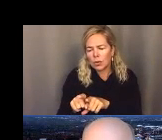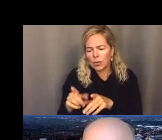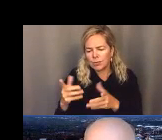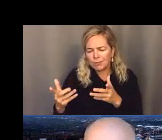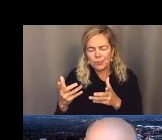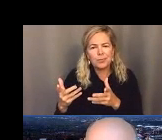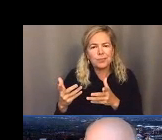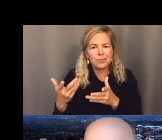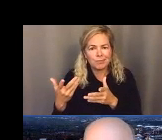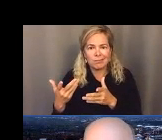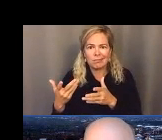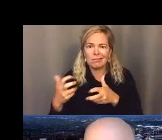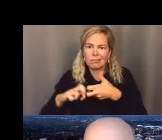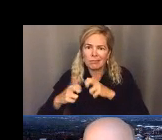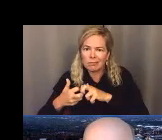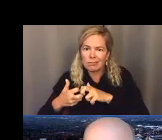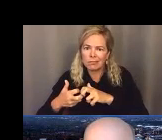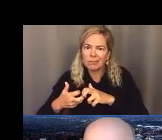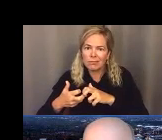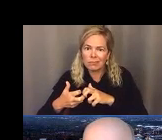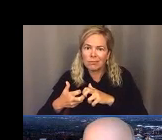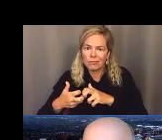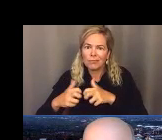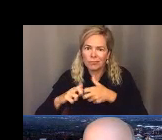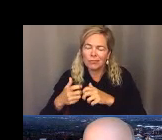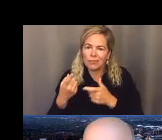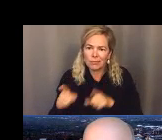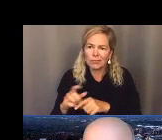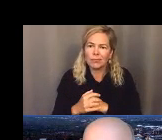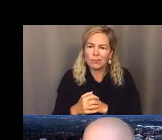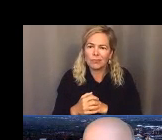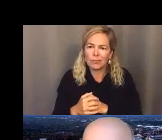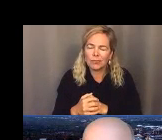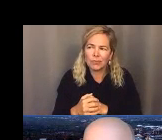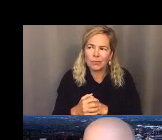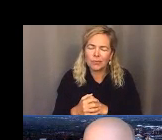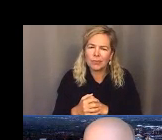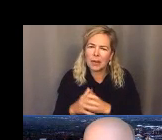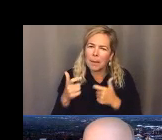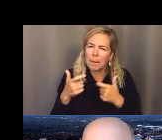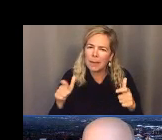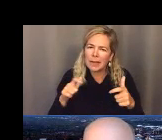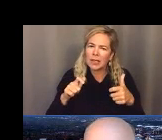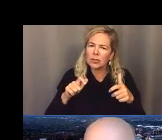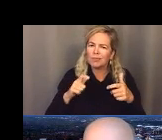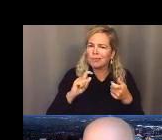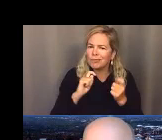obviously problematic. And we probably the biggest changes have occurred